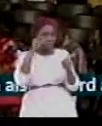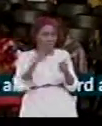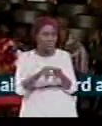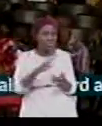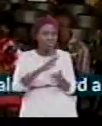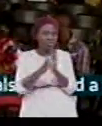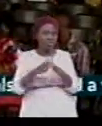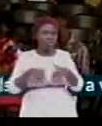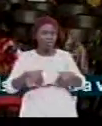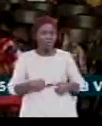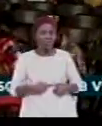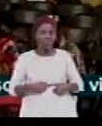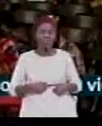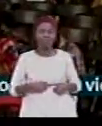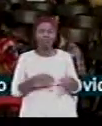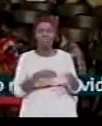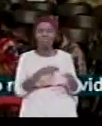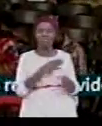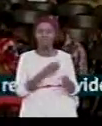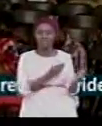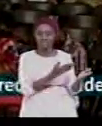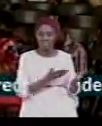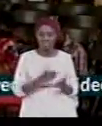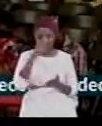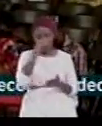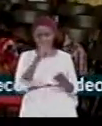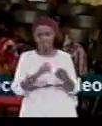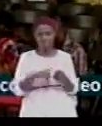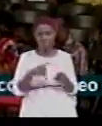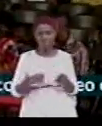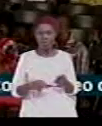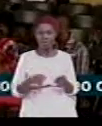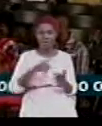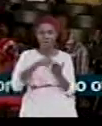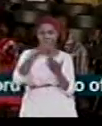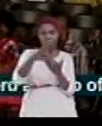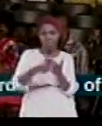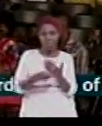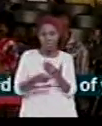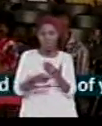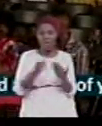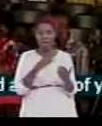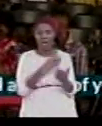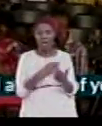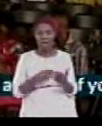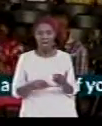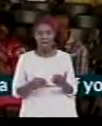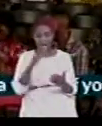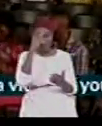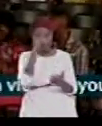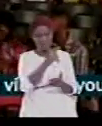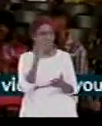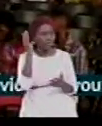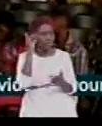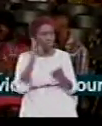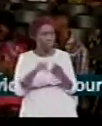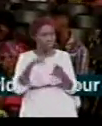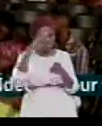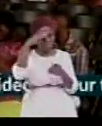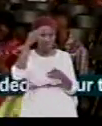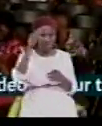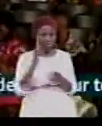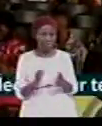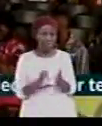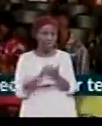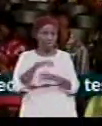he heard the man of God. He said he listened to the man of God that night. He surrendered his life fully to God. And after